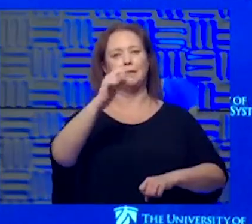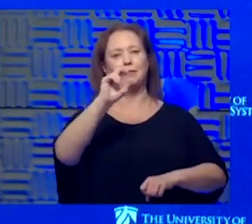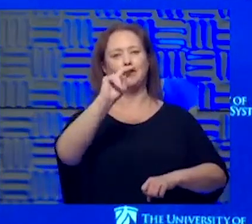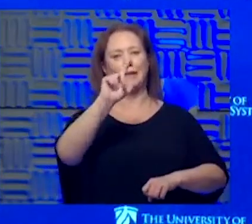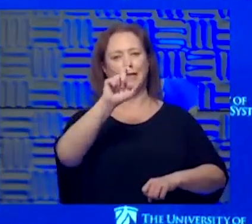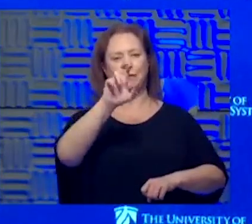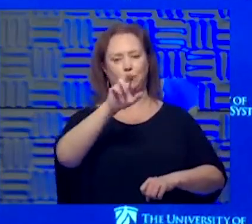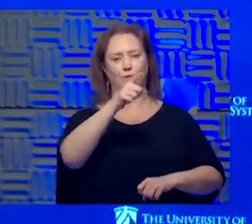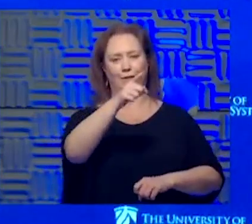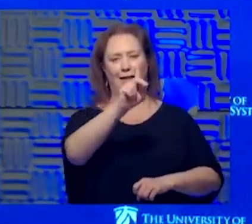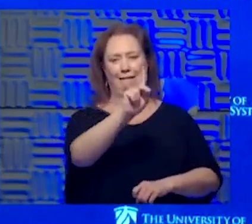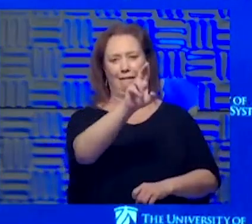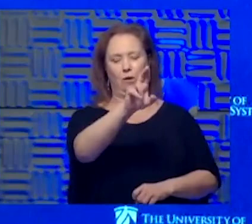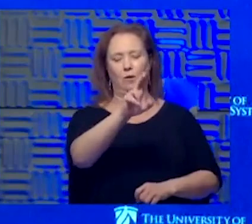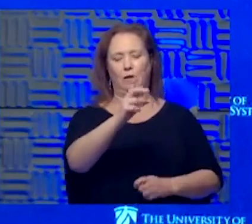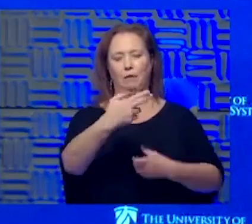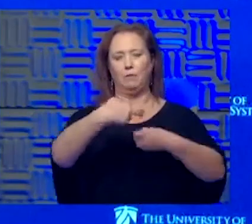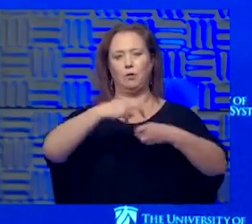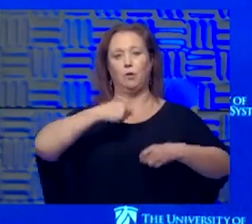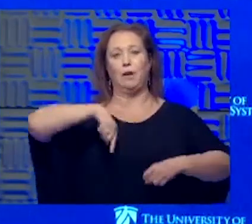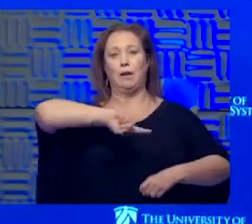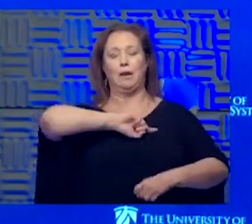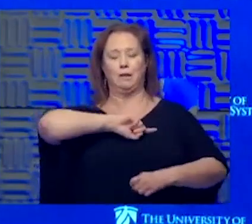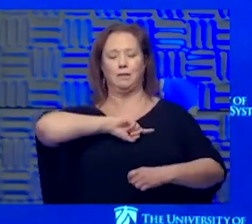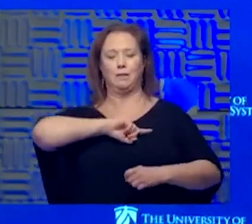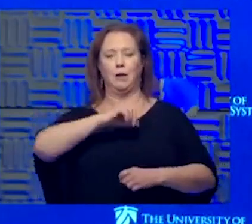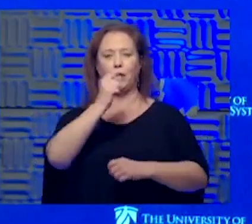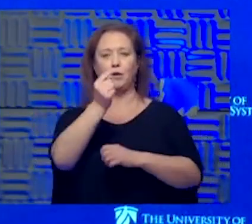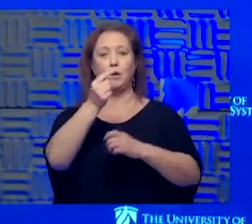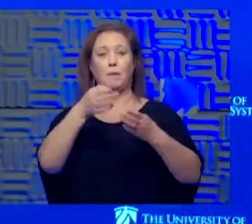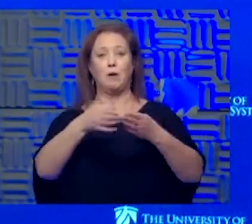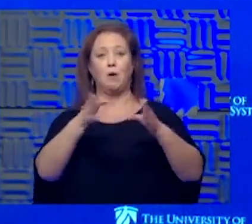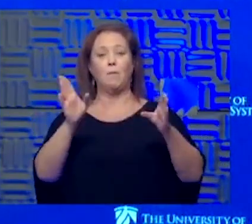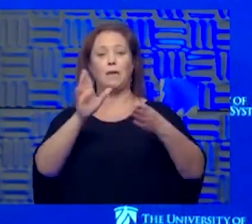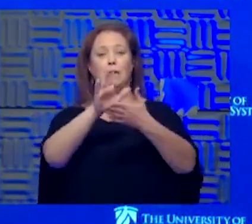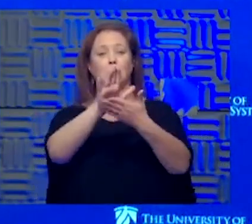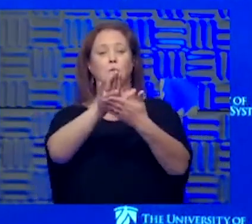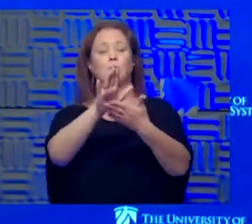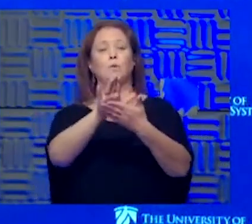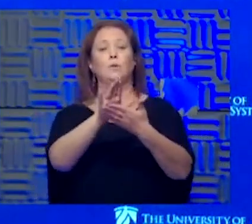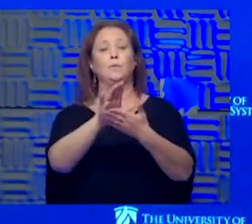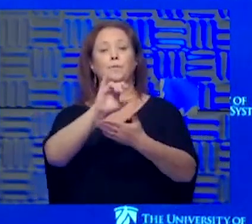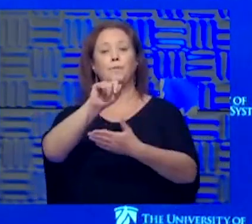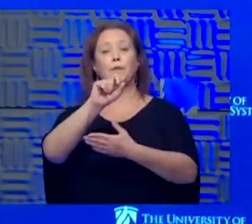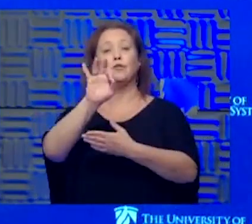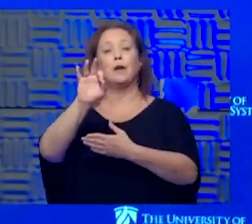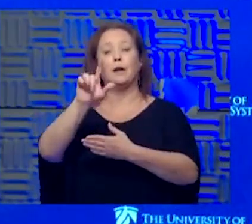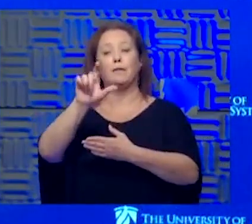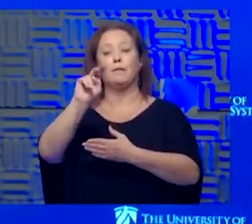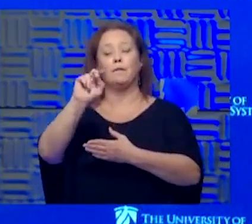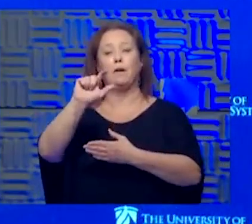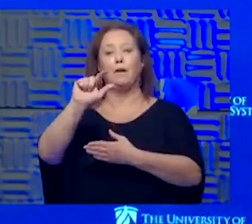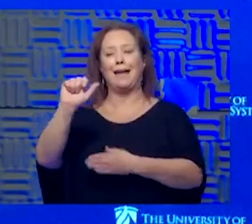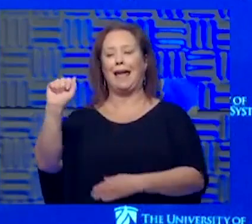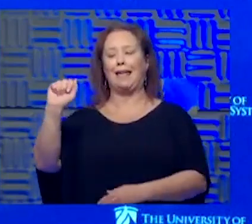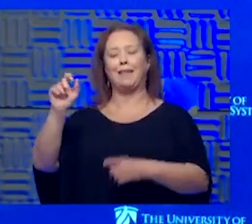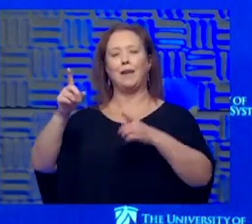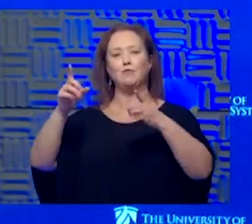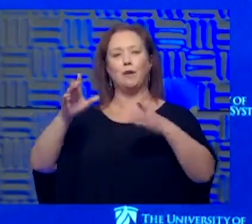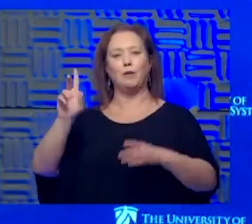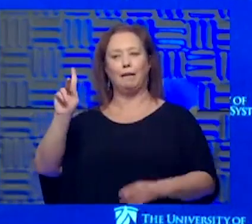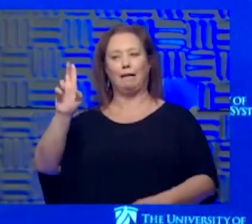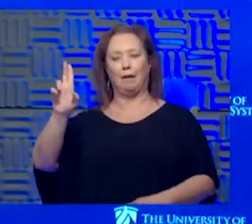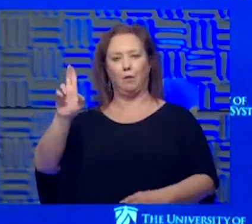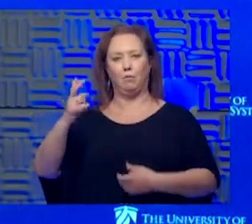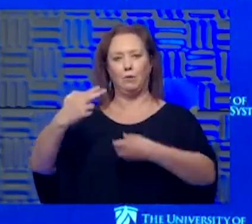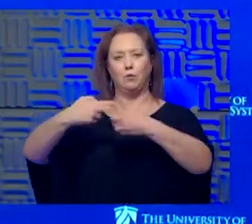of Kansas, will be on our program to talk about reopening the school. And Jeff Long, Athletic Director at KU, will be